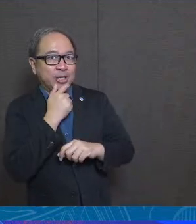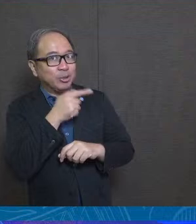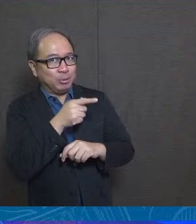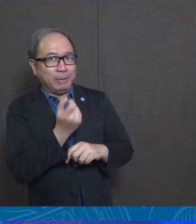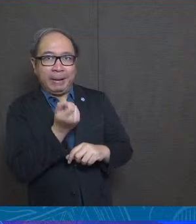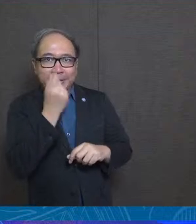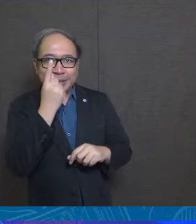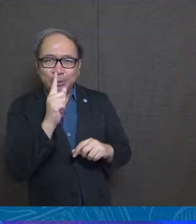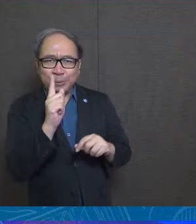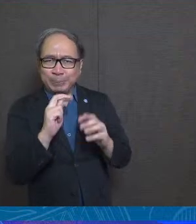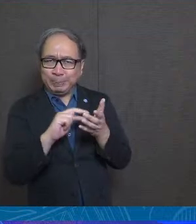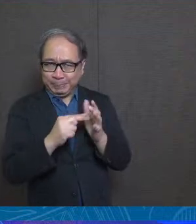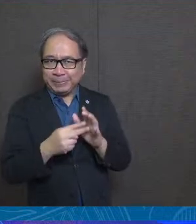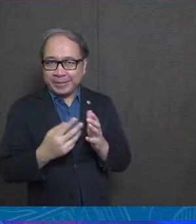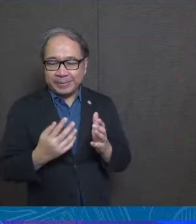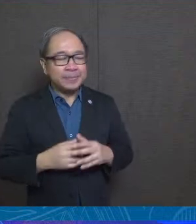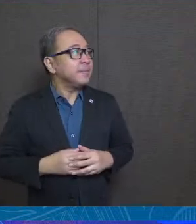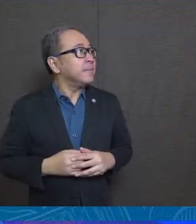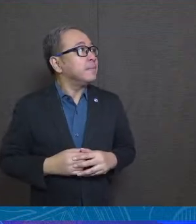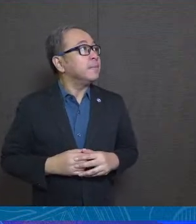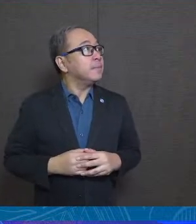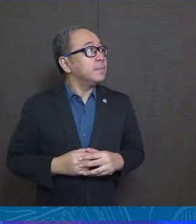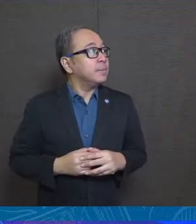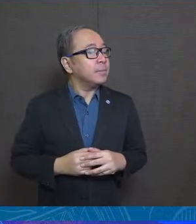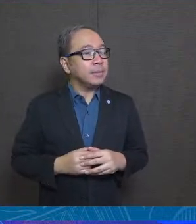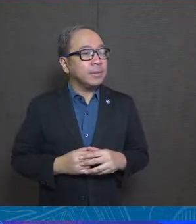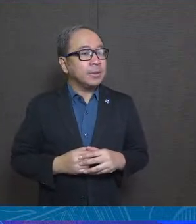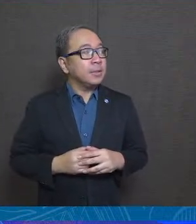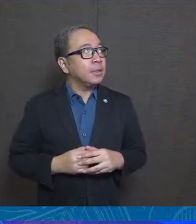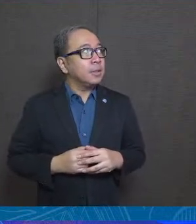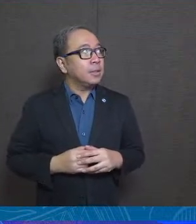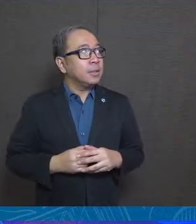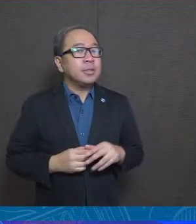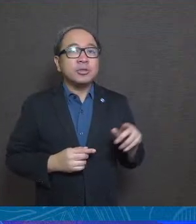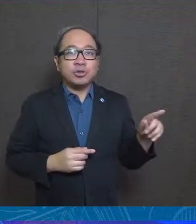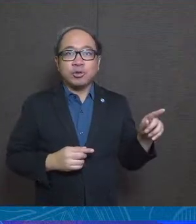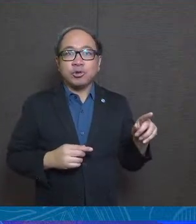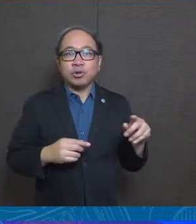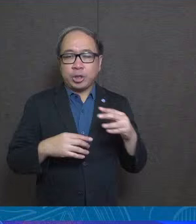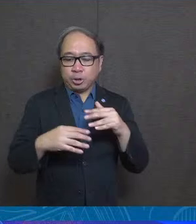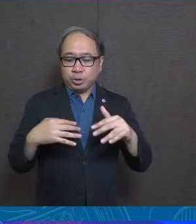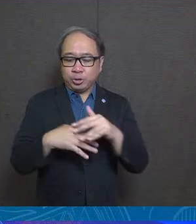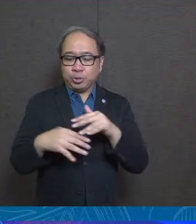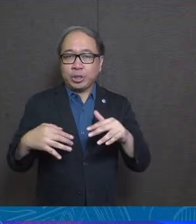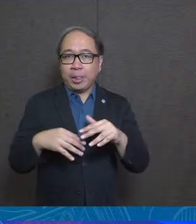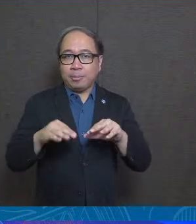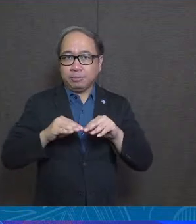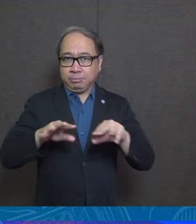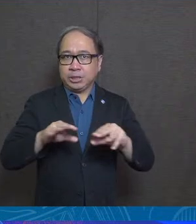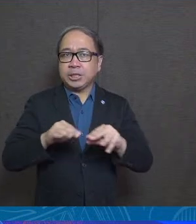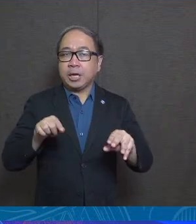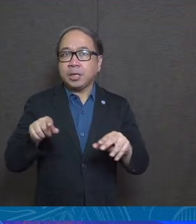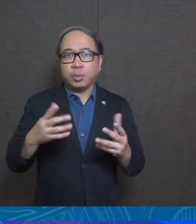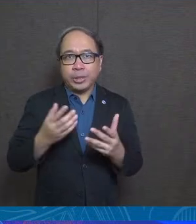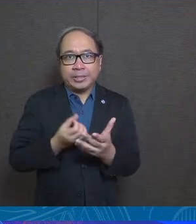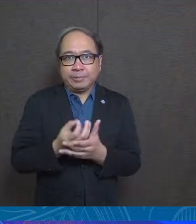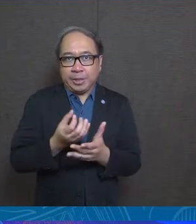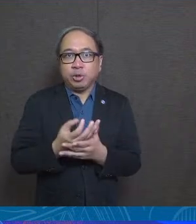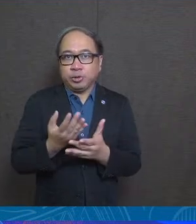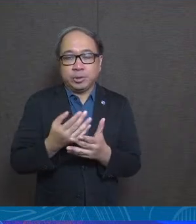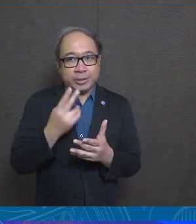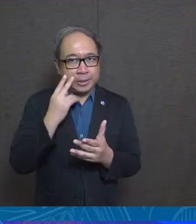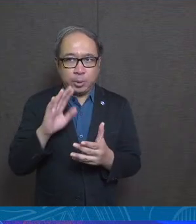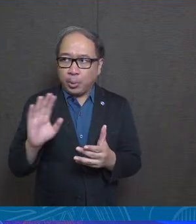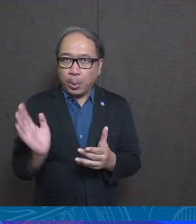Right? Okay. So we are using the social media as an information source. Then everybody has a smartphone now,